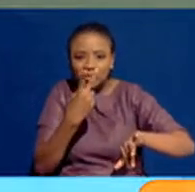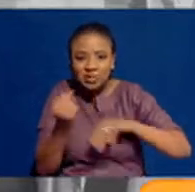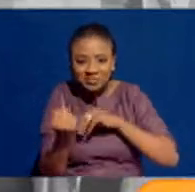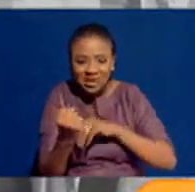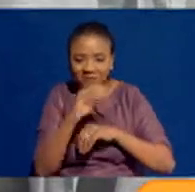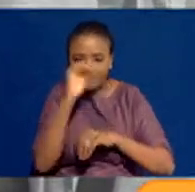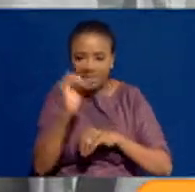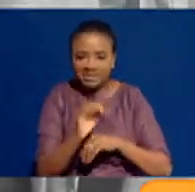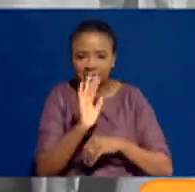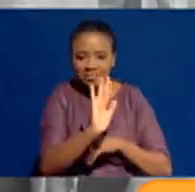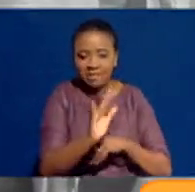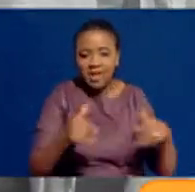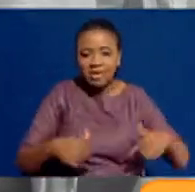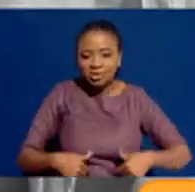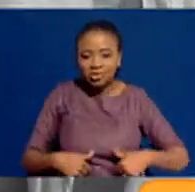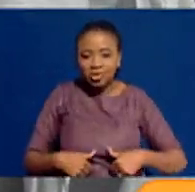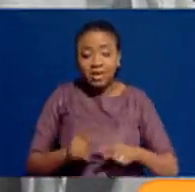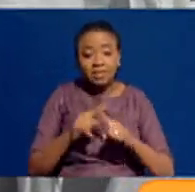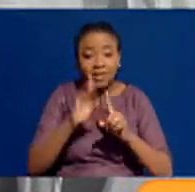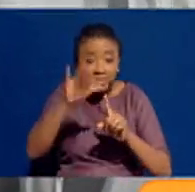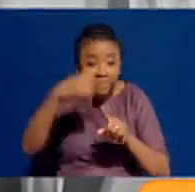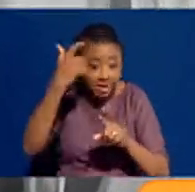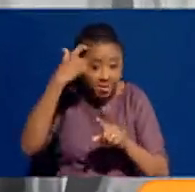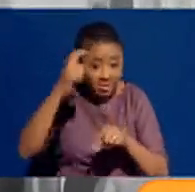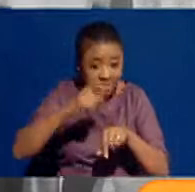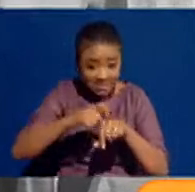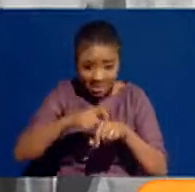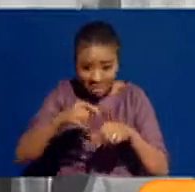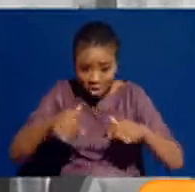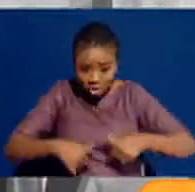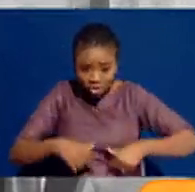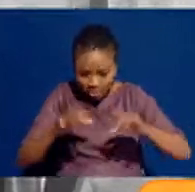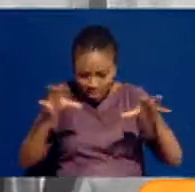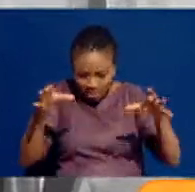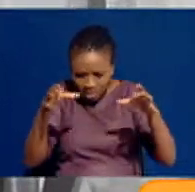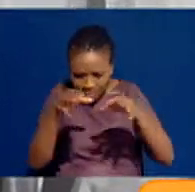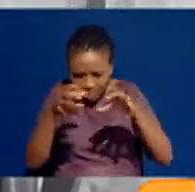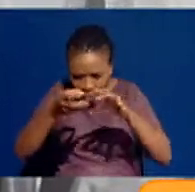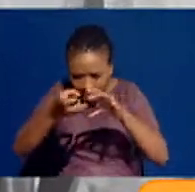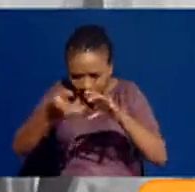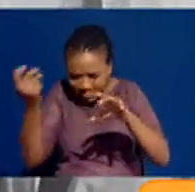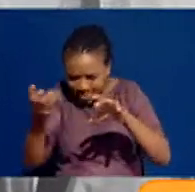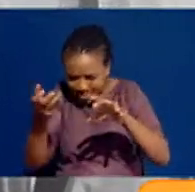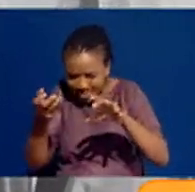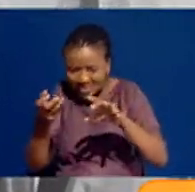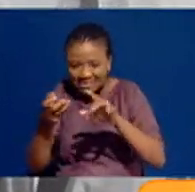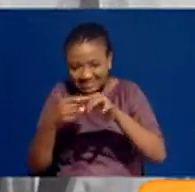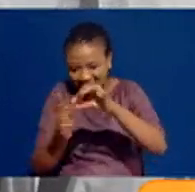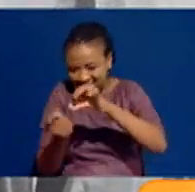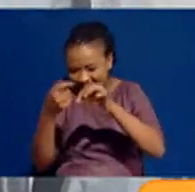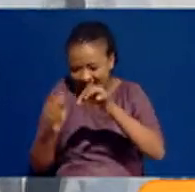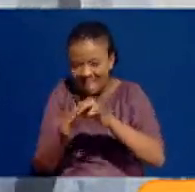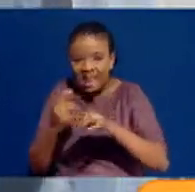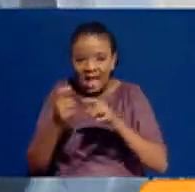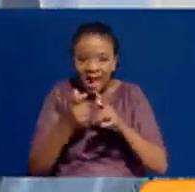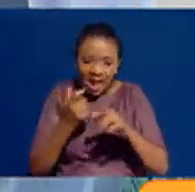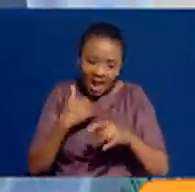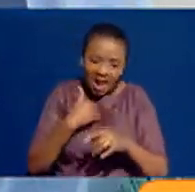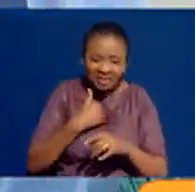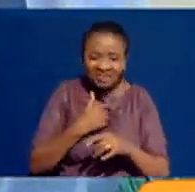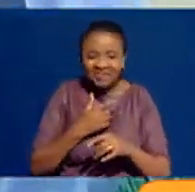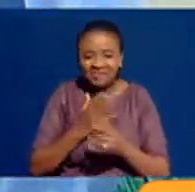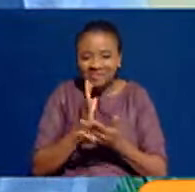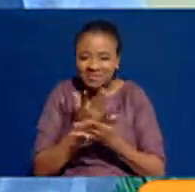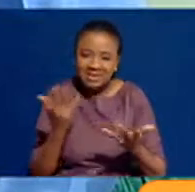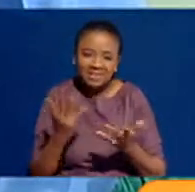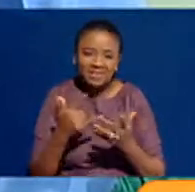for the body. Obviously, again, when you remove the stomach, there are certain aspects of function of the stomach that are affected. That's why we monitor these patients over time, like